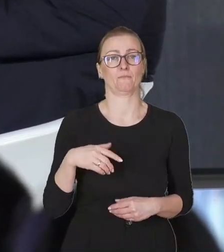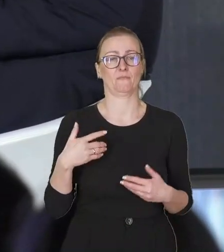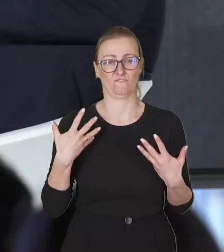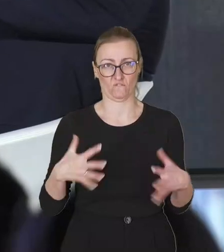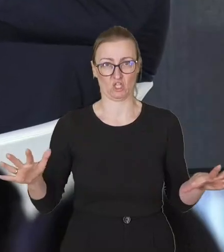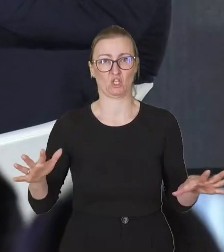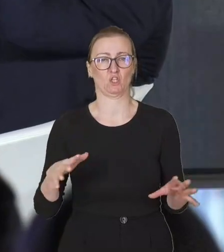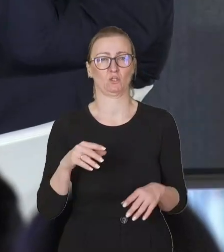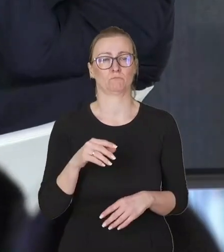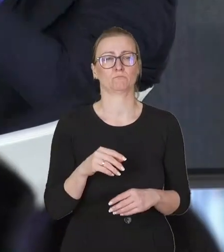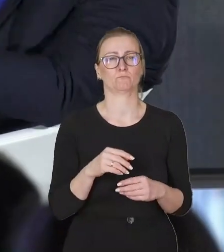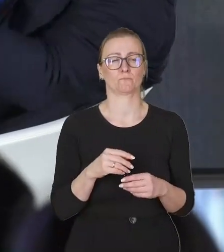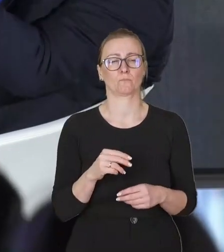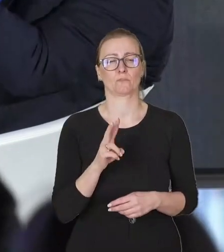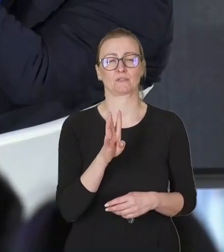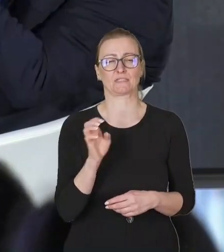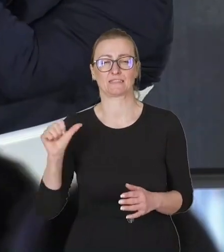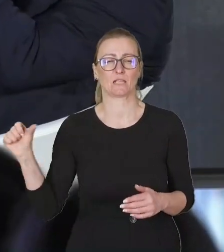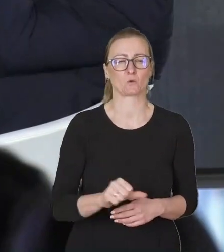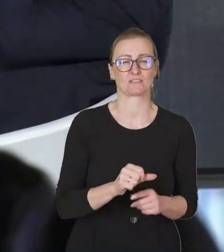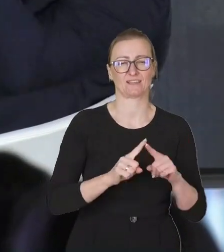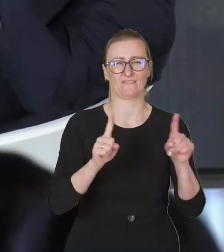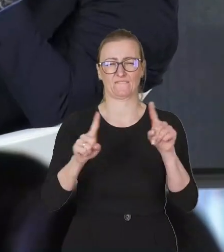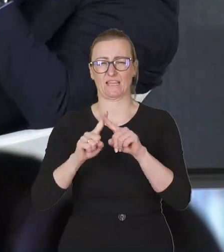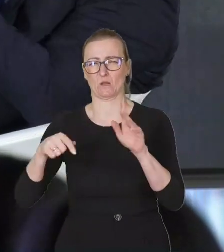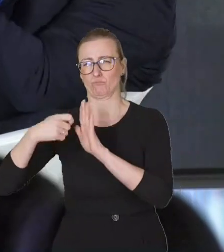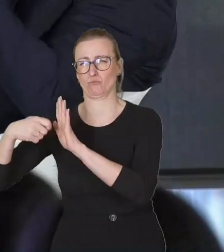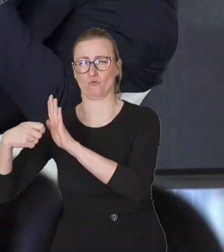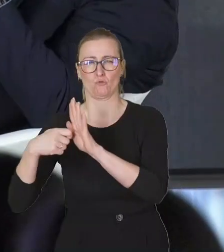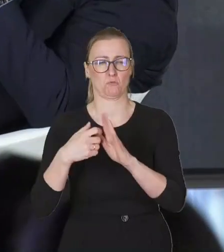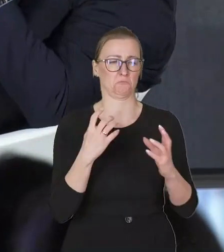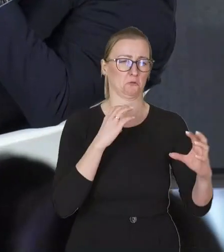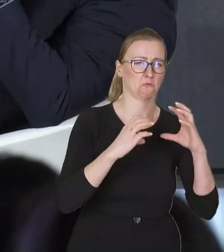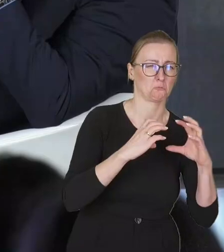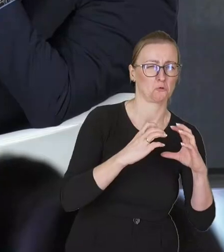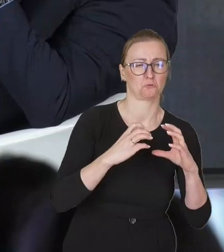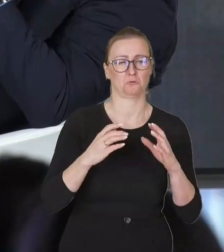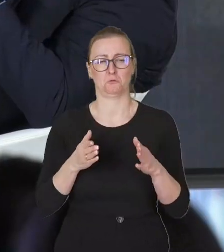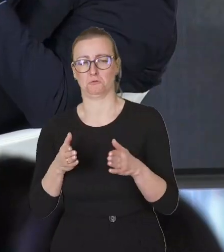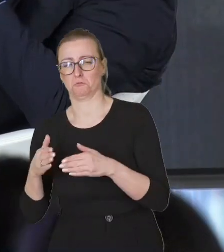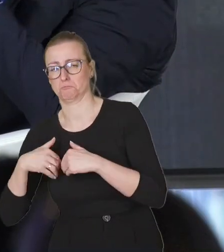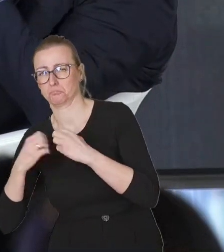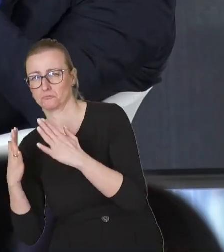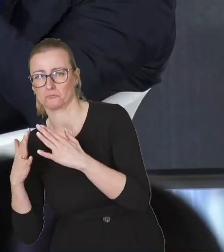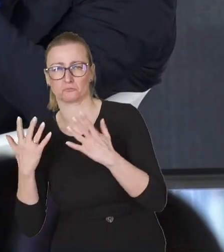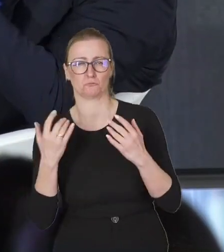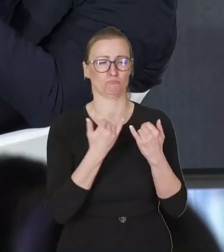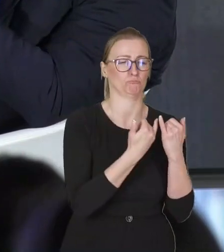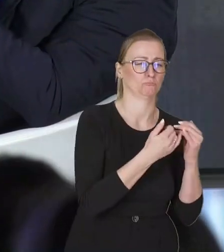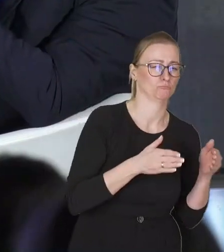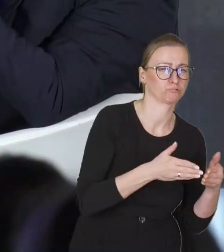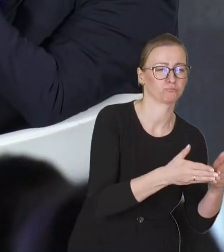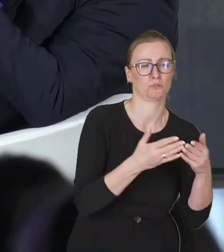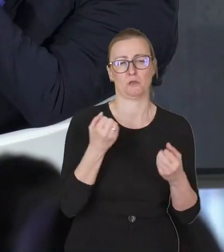soft, infrastructural, educational, full portfolio. And the value of those